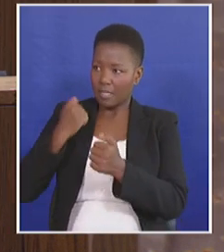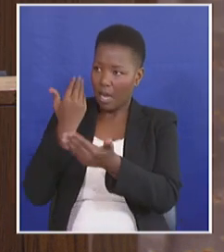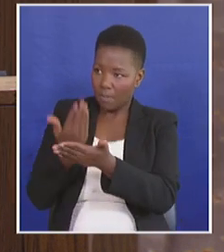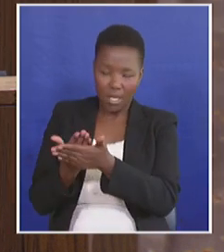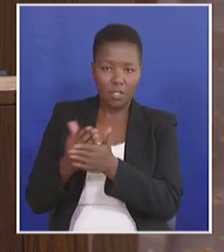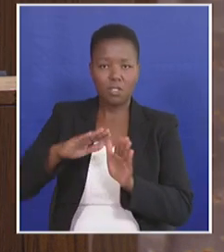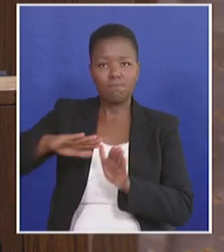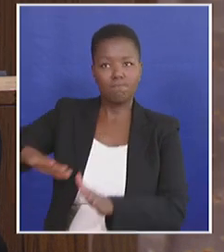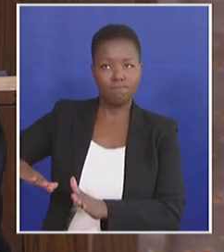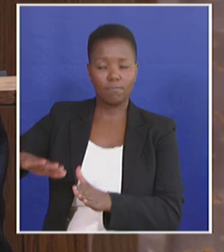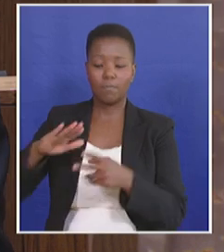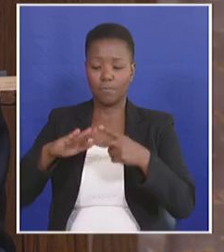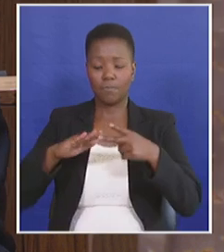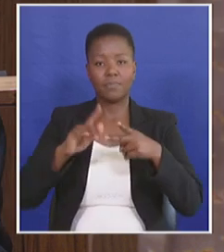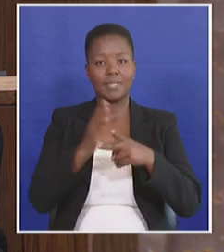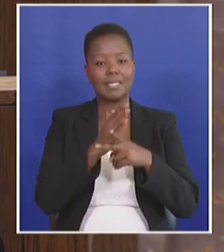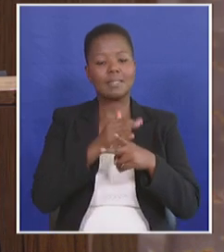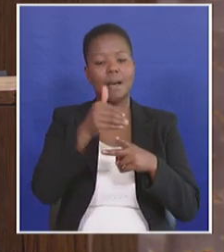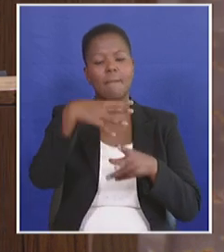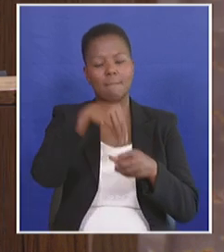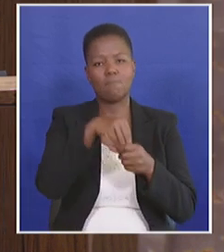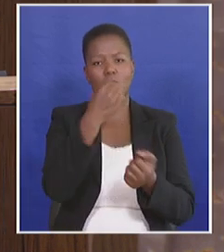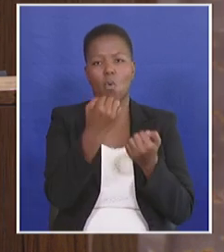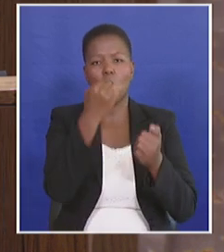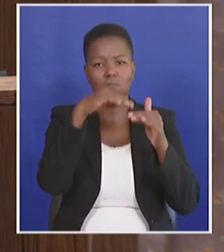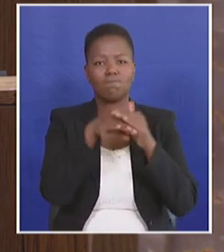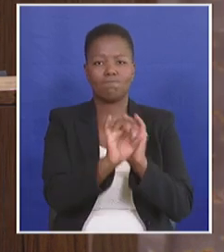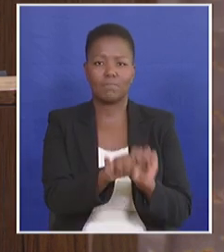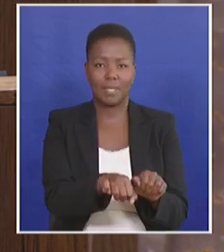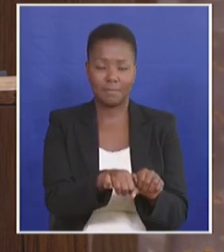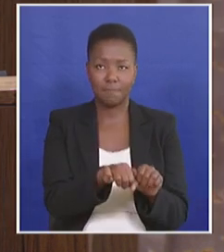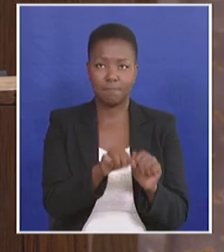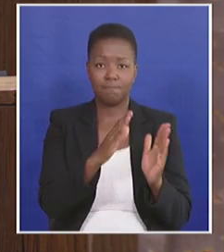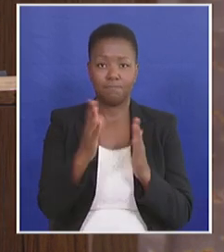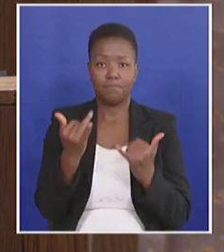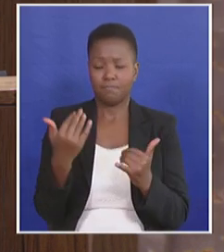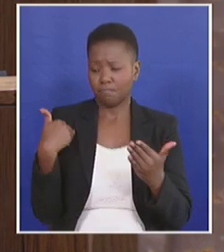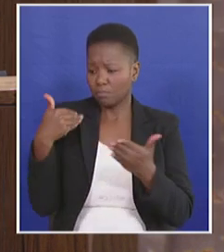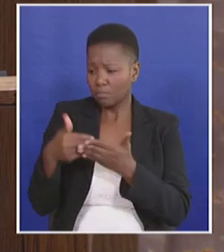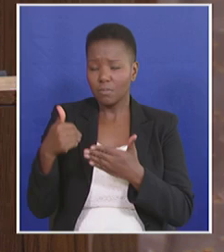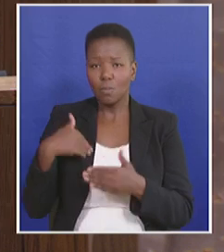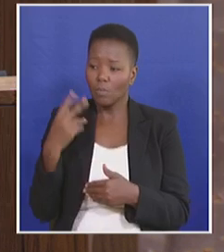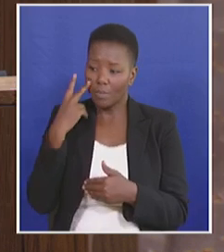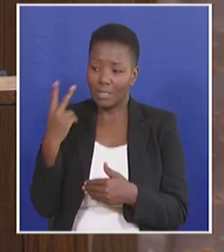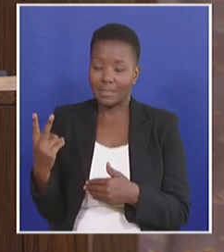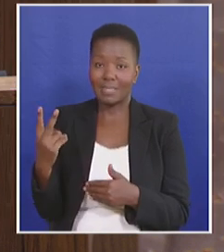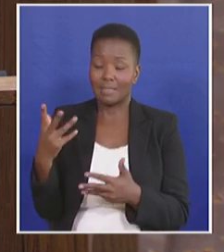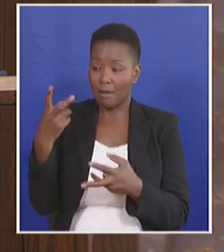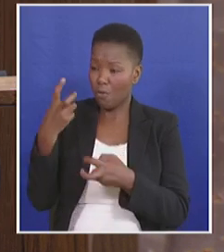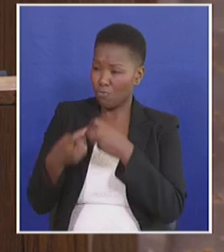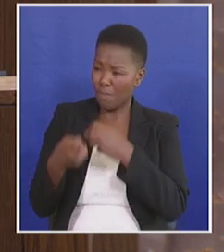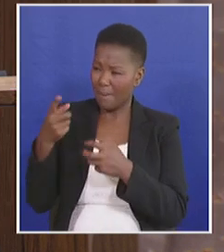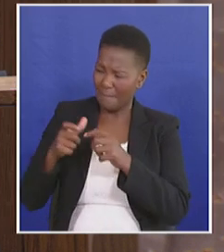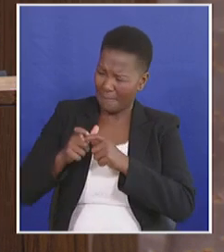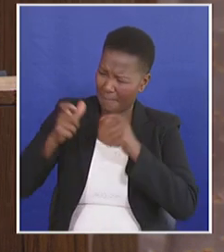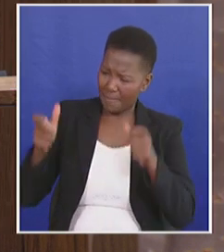oral testimony from being used in criminal proceedings. Experience has shown that one of the biggest challenges for the prosecution of these cases